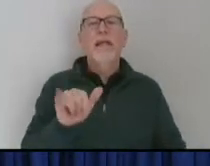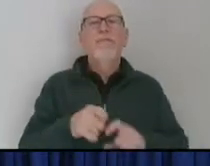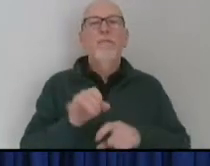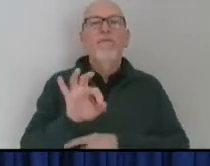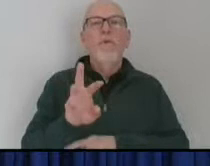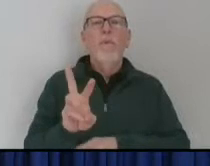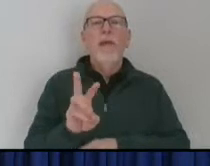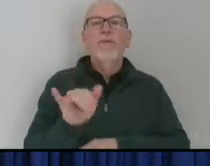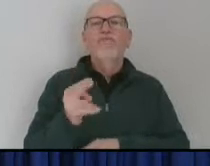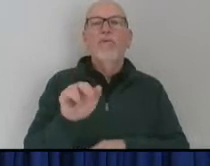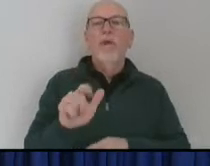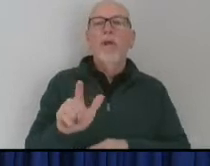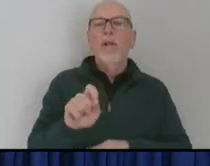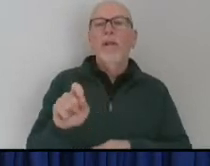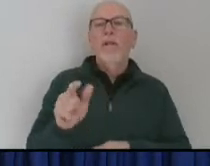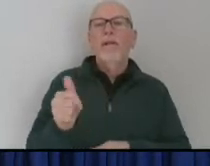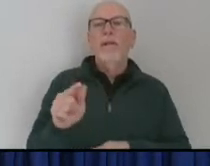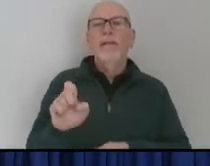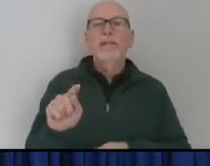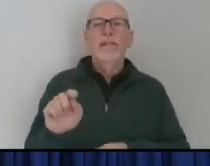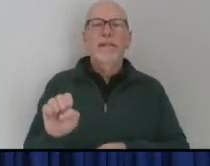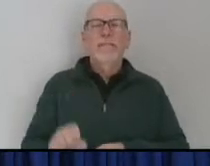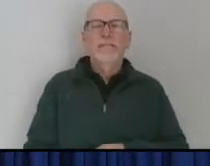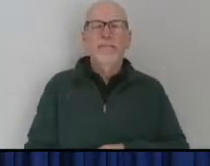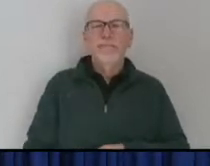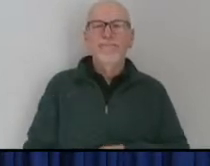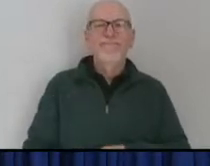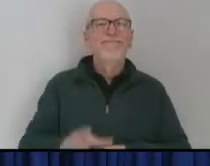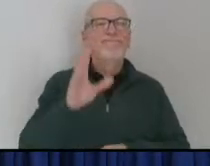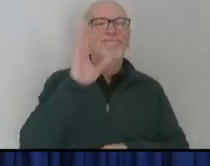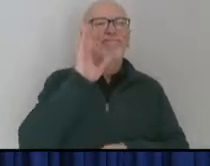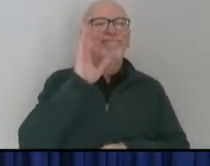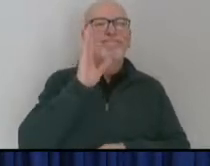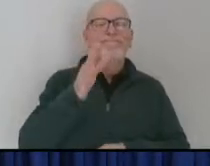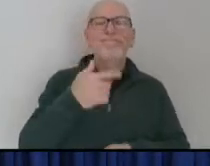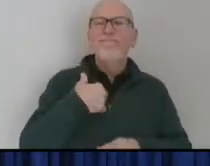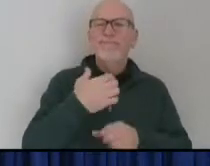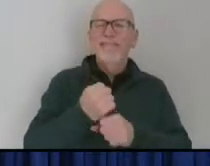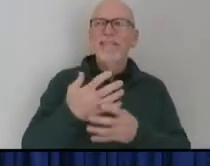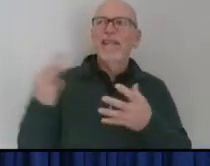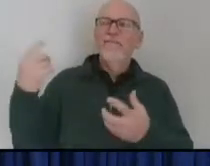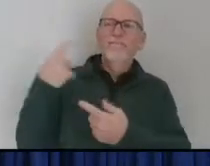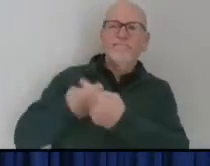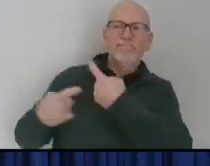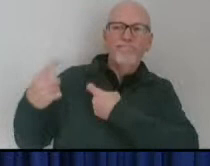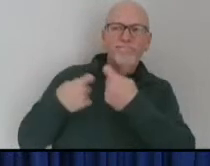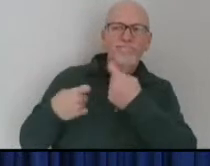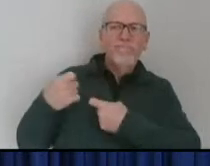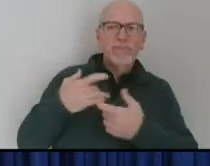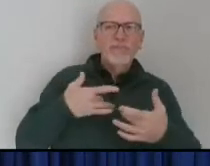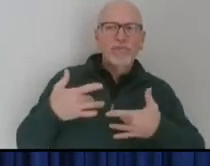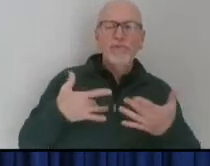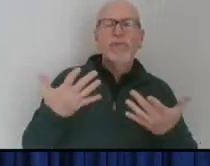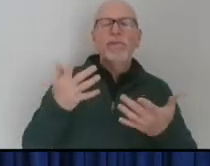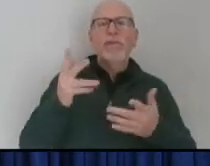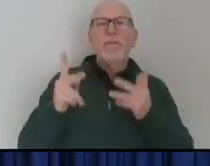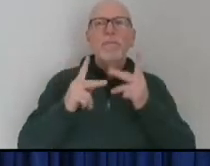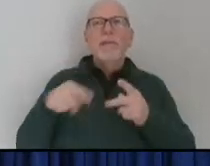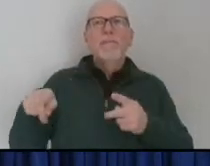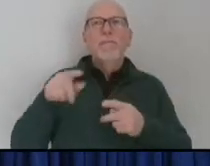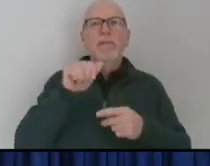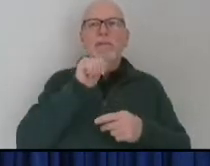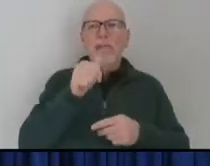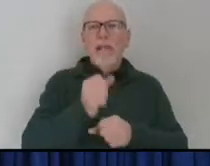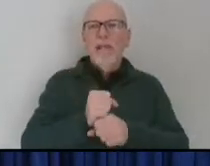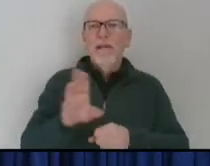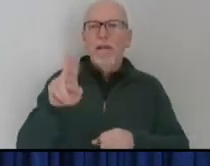Nikki. Hello. I have been getting inundated with concerns from people who haven't been paid